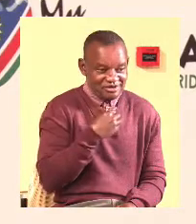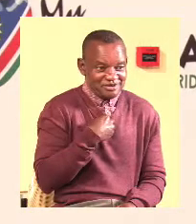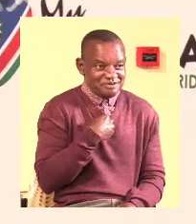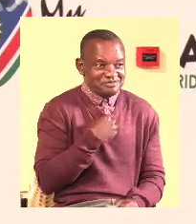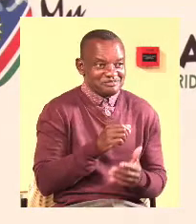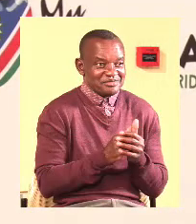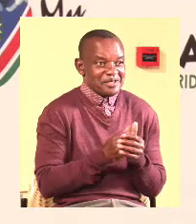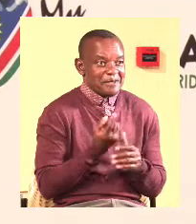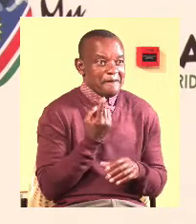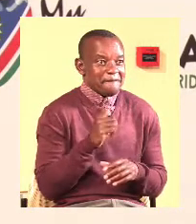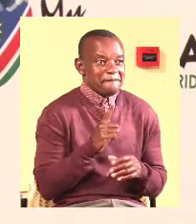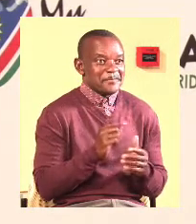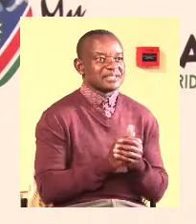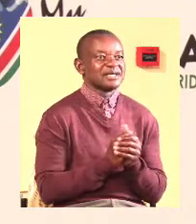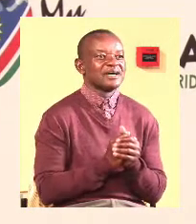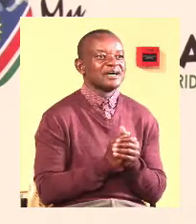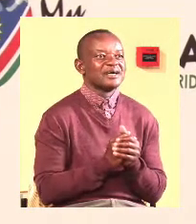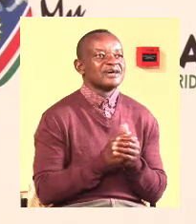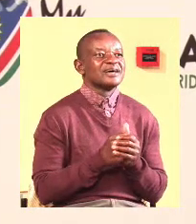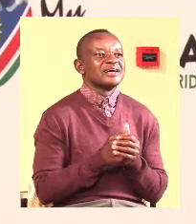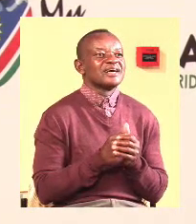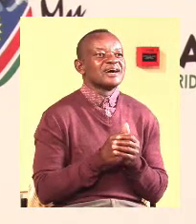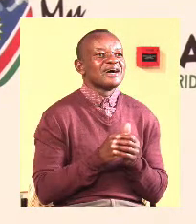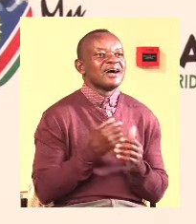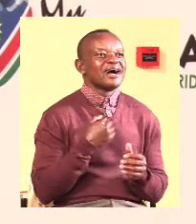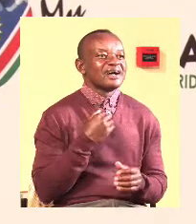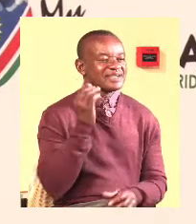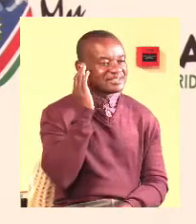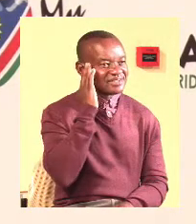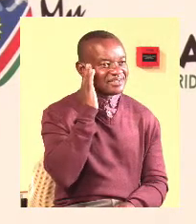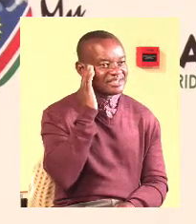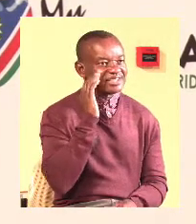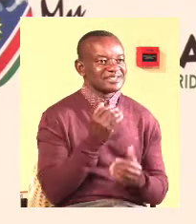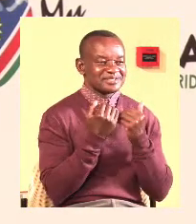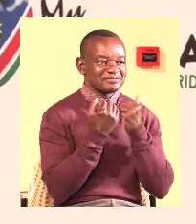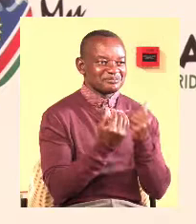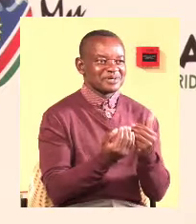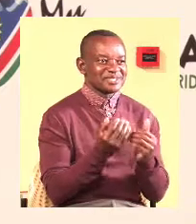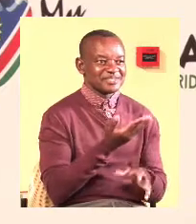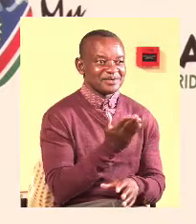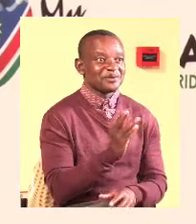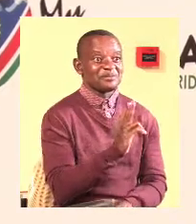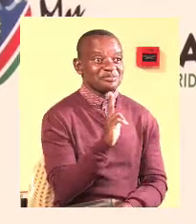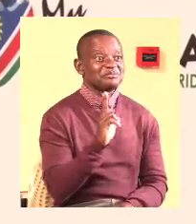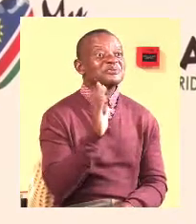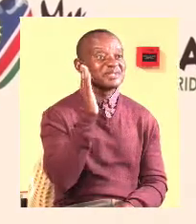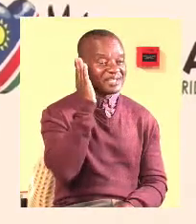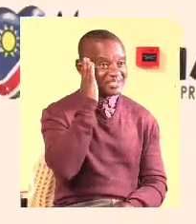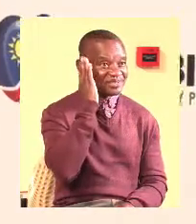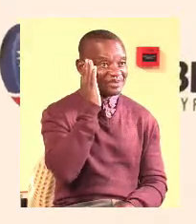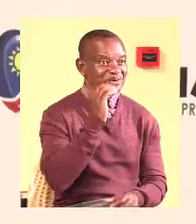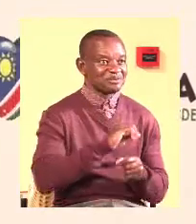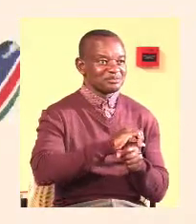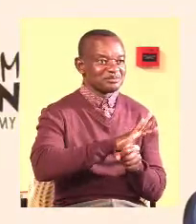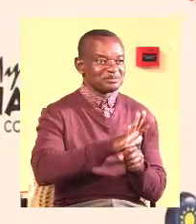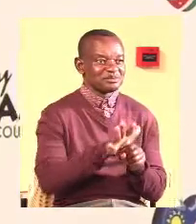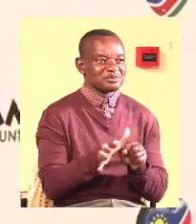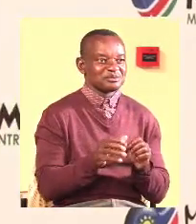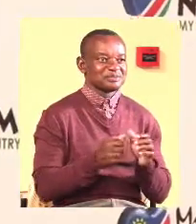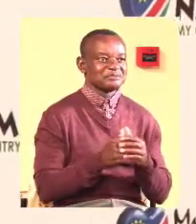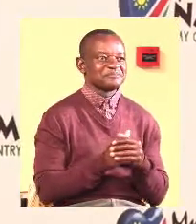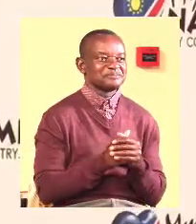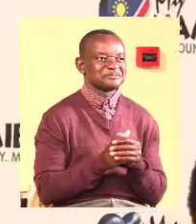the information on COVID-19. It's the only way to do. Thank you so much. Now, last final words. Let's start with